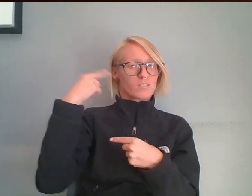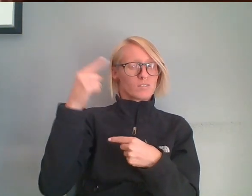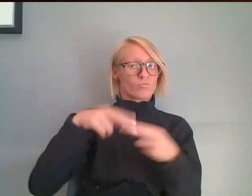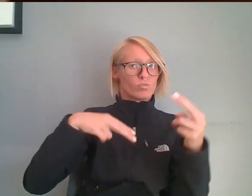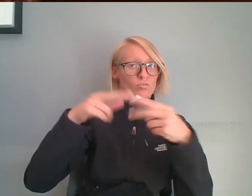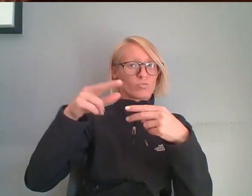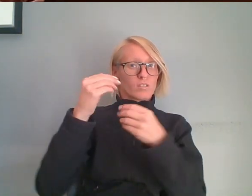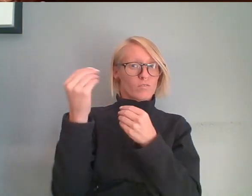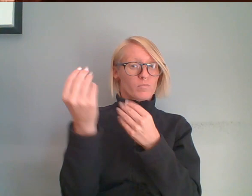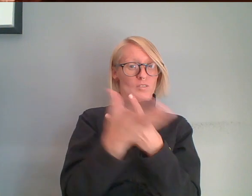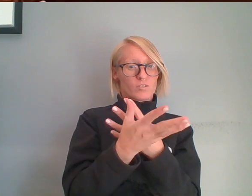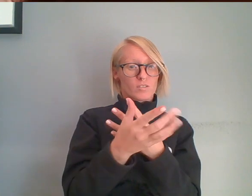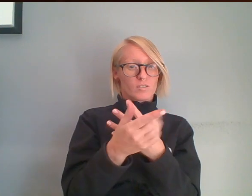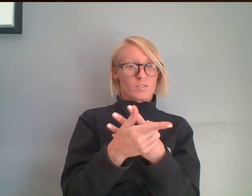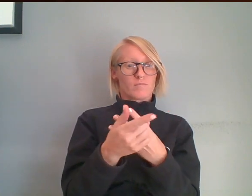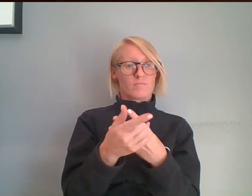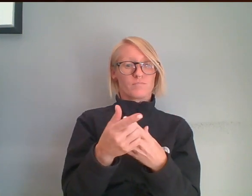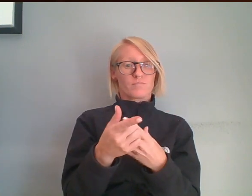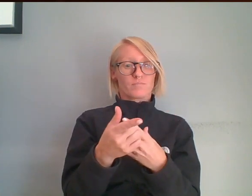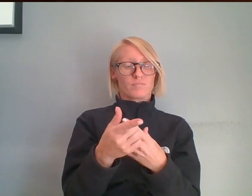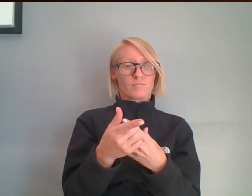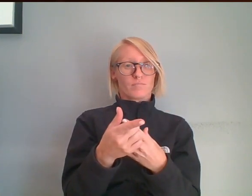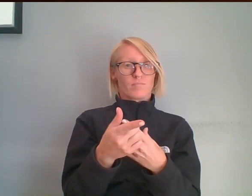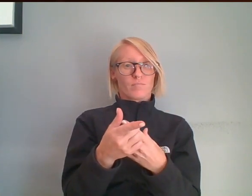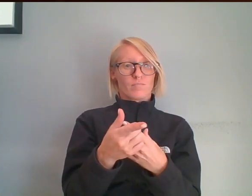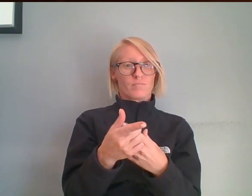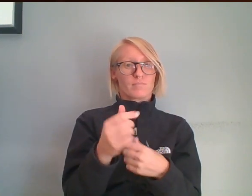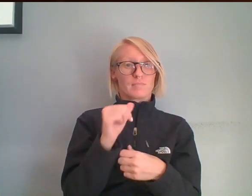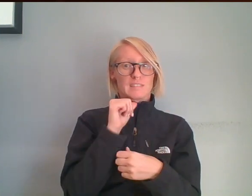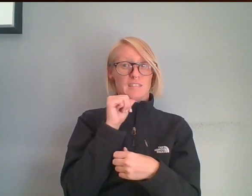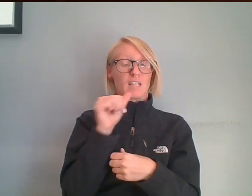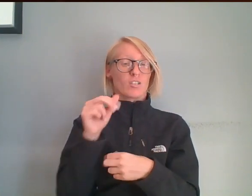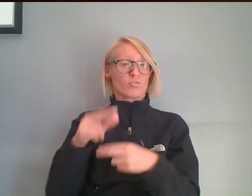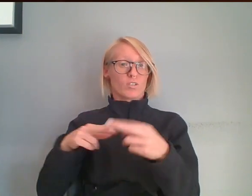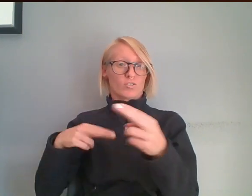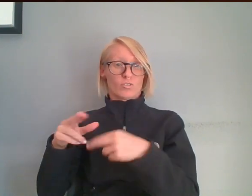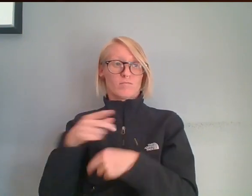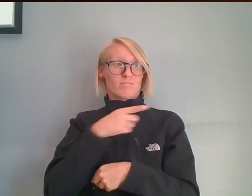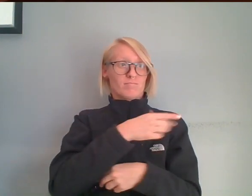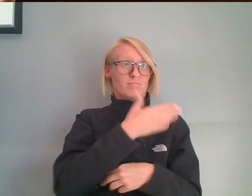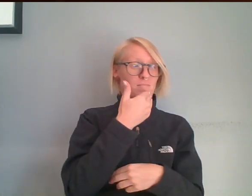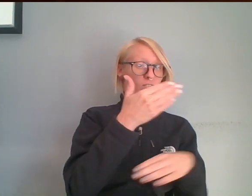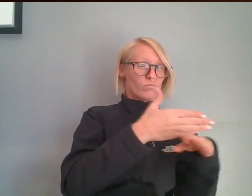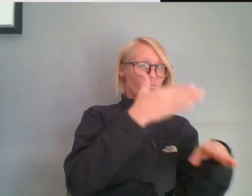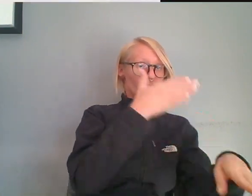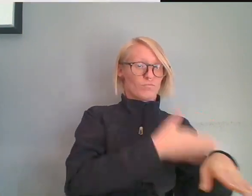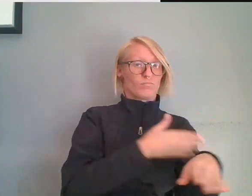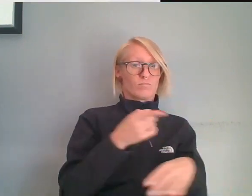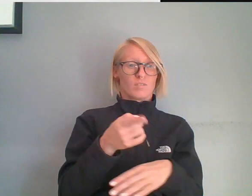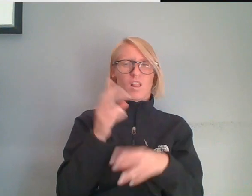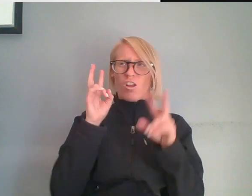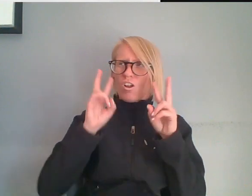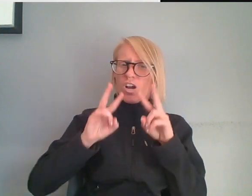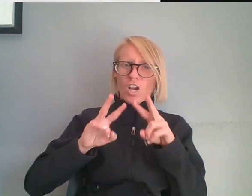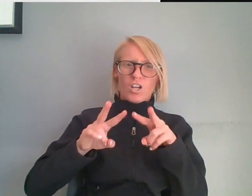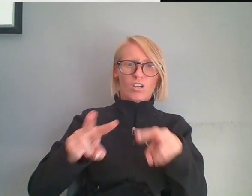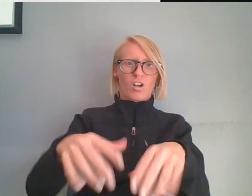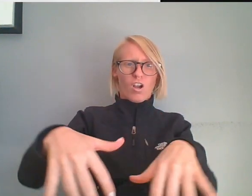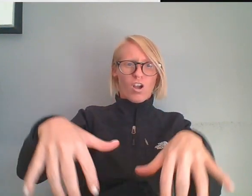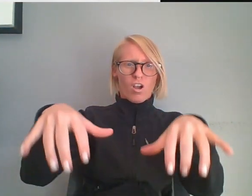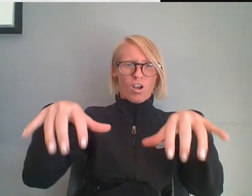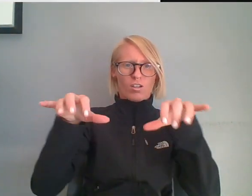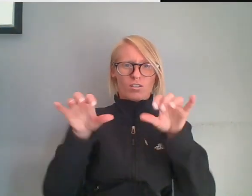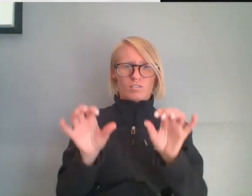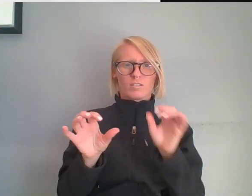more effectively and efficiently than information that's not structured. I love looking out in this audience because you will remember, as